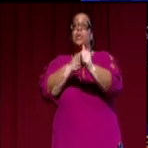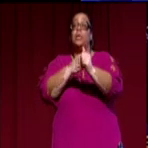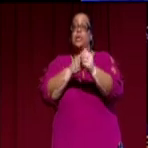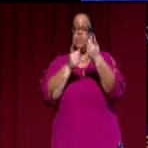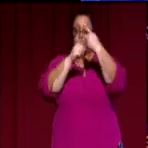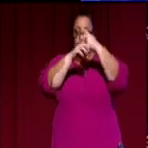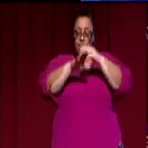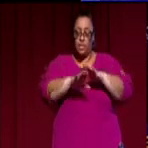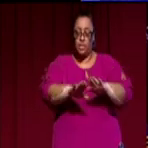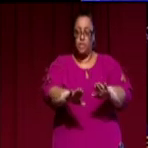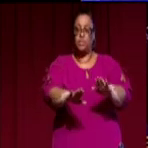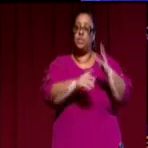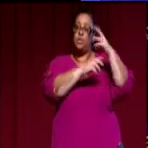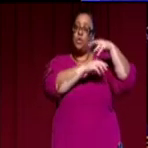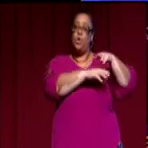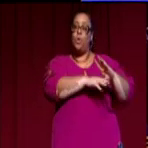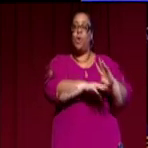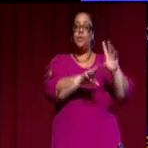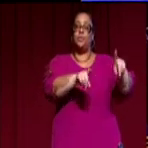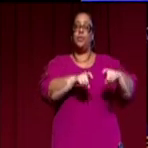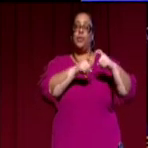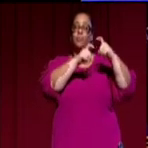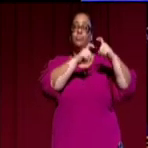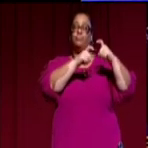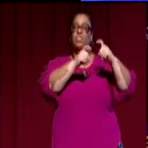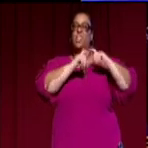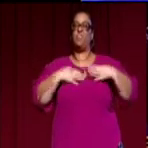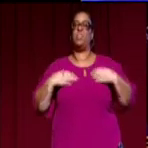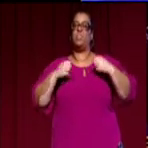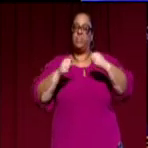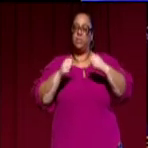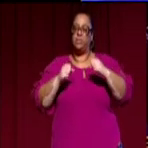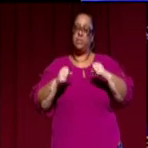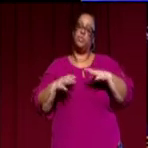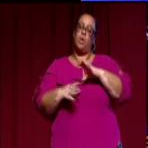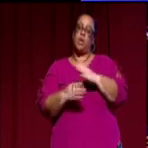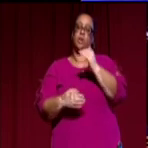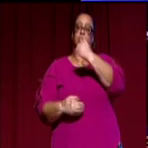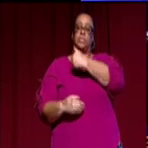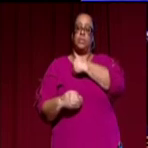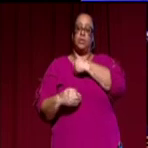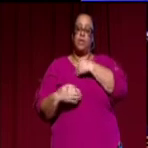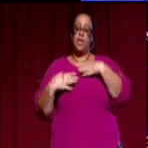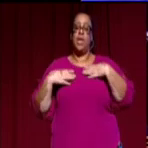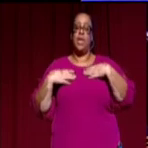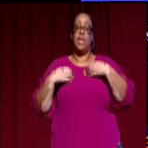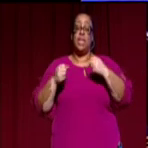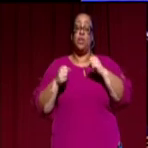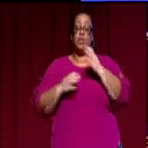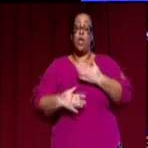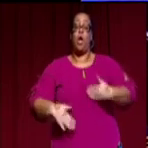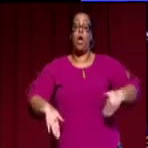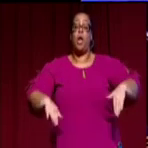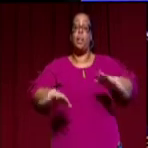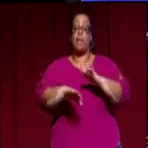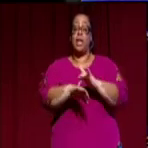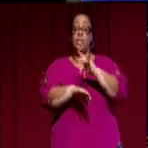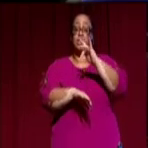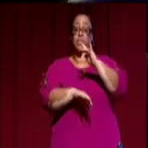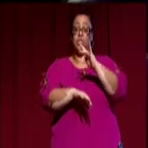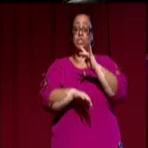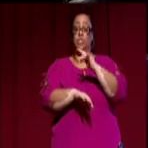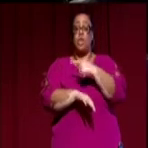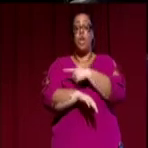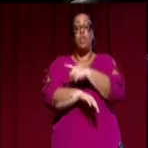still waters and you are restoring our soul. Heal our land, Holy Spirit of God. Touch those who have